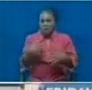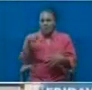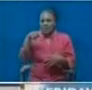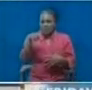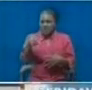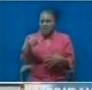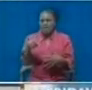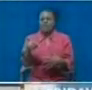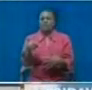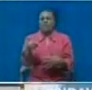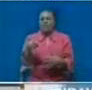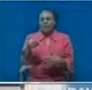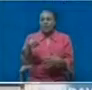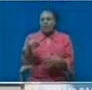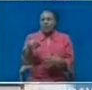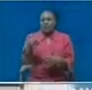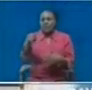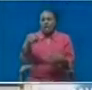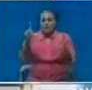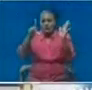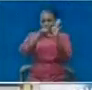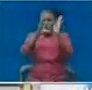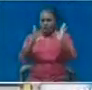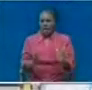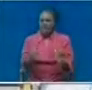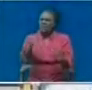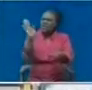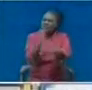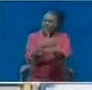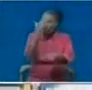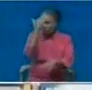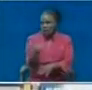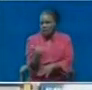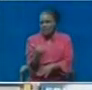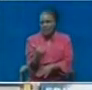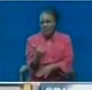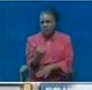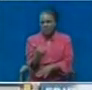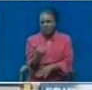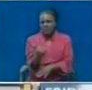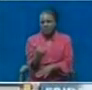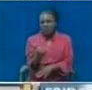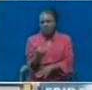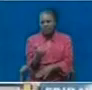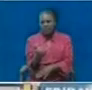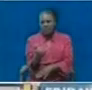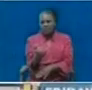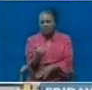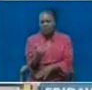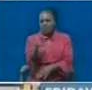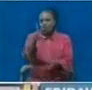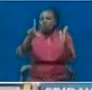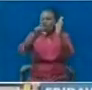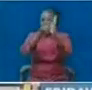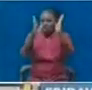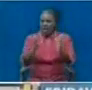been admitted to the bar, so congratulations. And he asked, what is he doing singing? Do you get asked that a lot? I mean, studied to become a